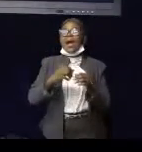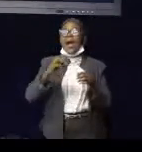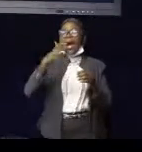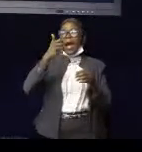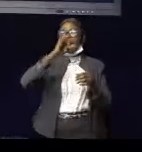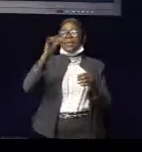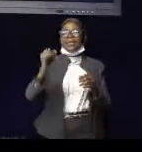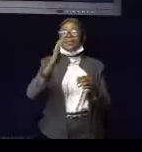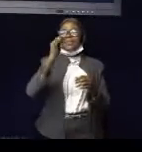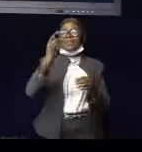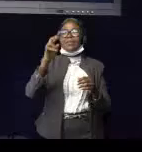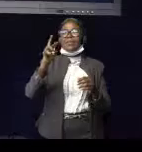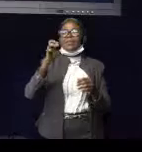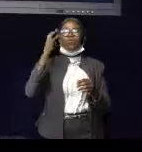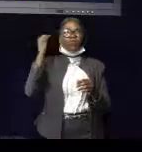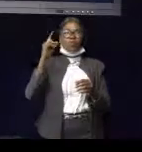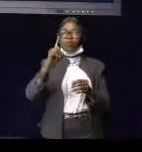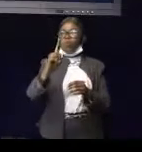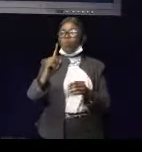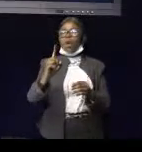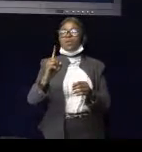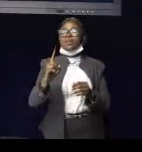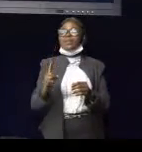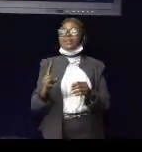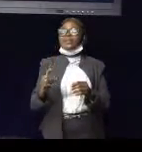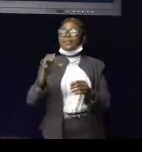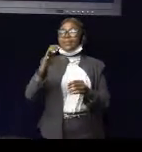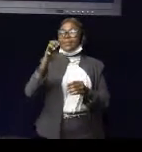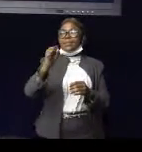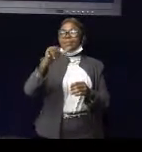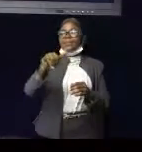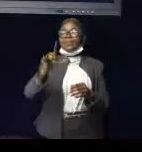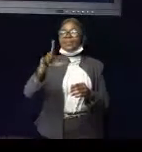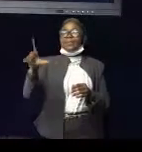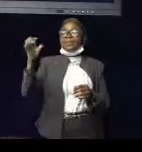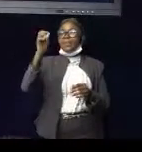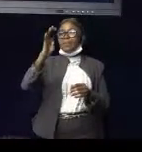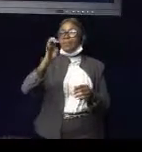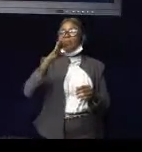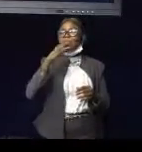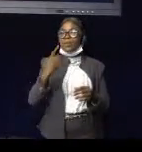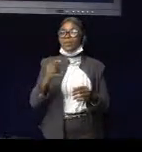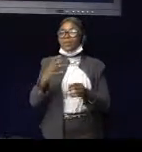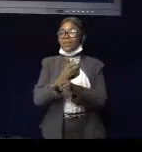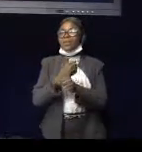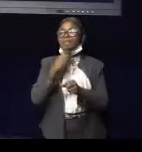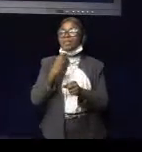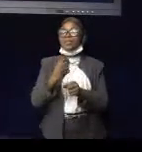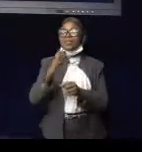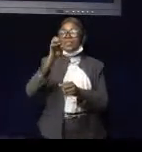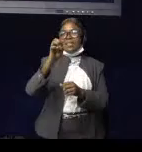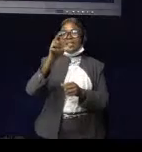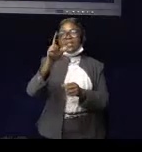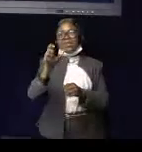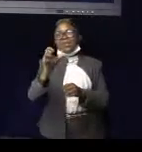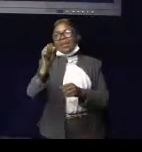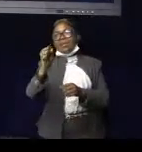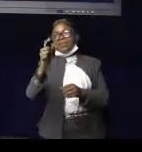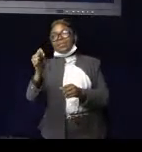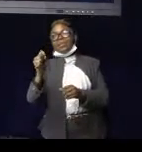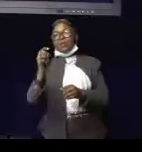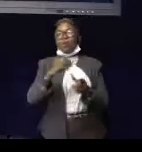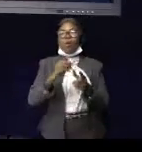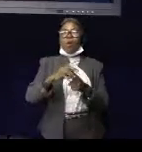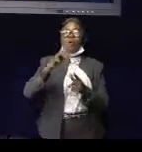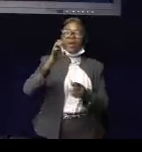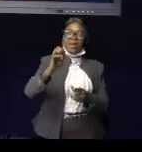Adjectives with one syllable take ST or EST in the superlative. For example, short.